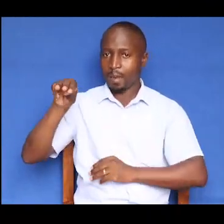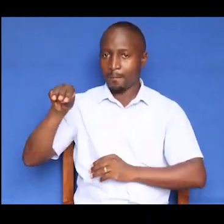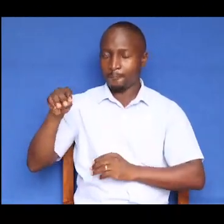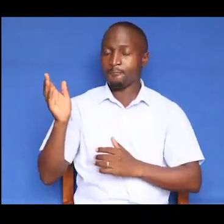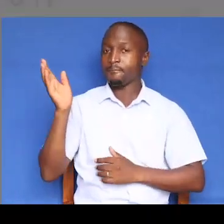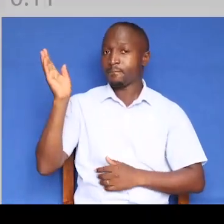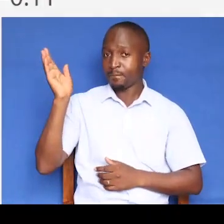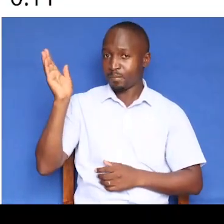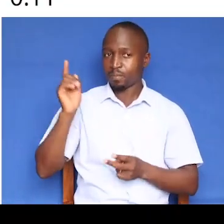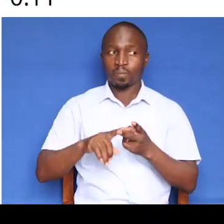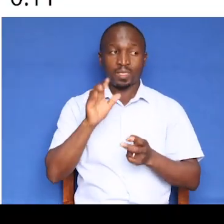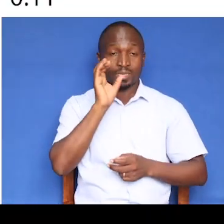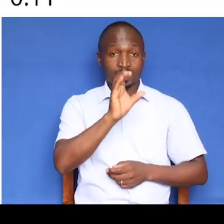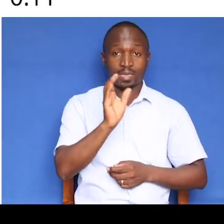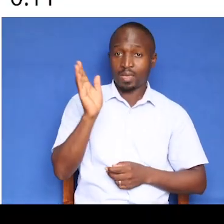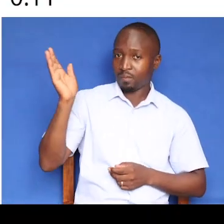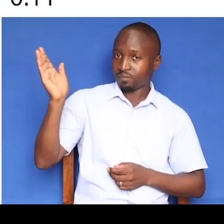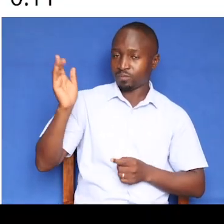So C, we have